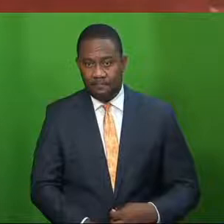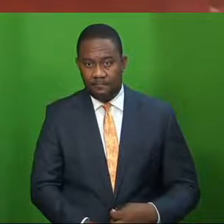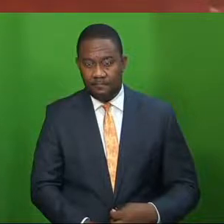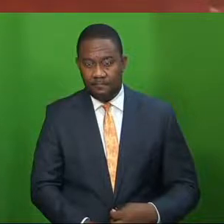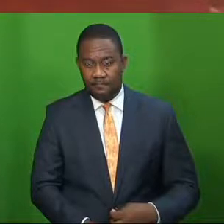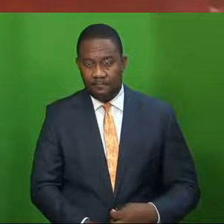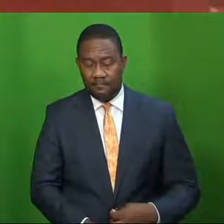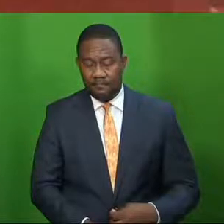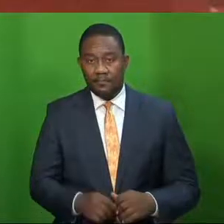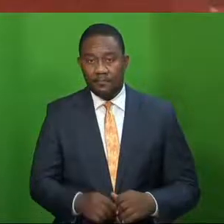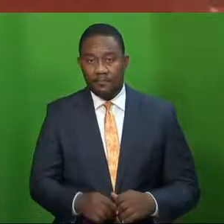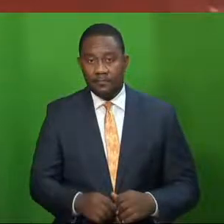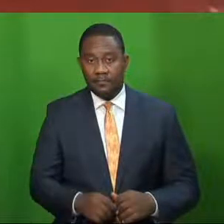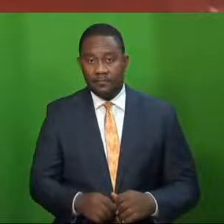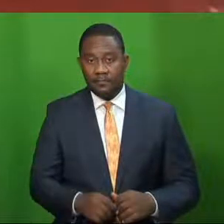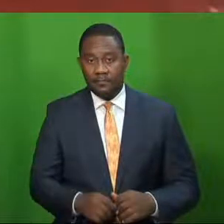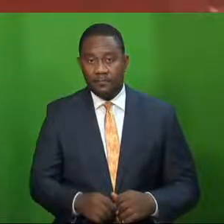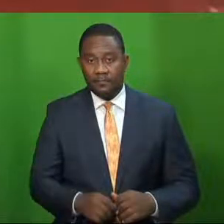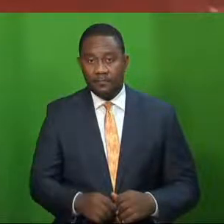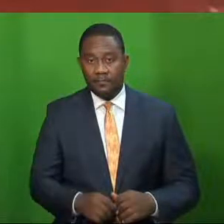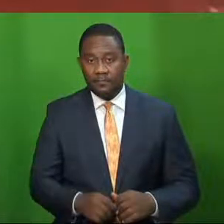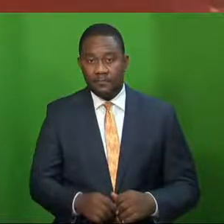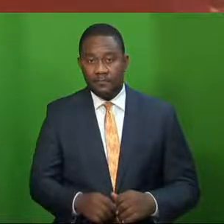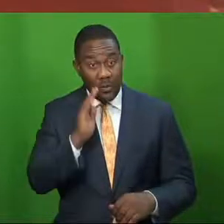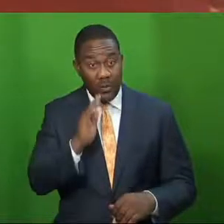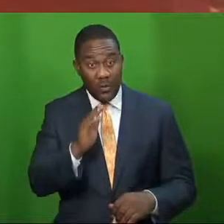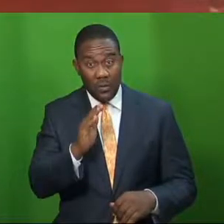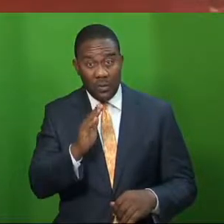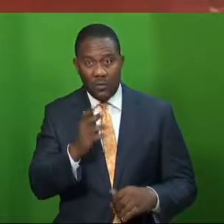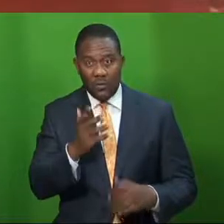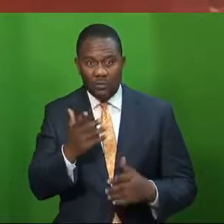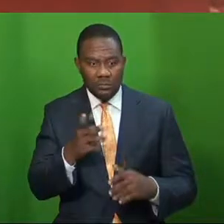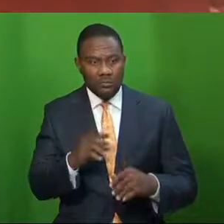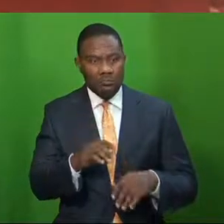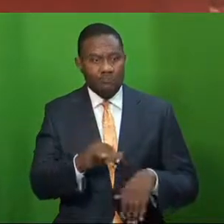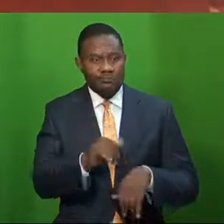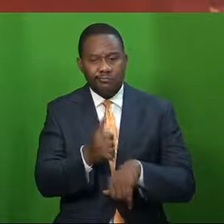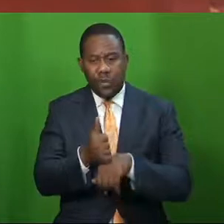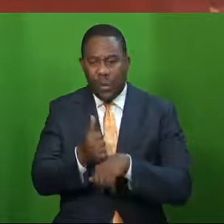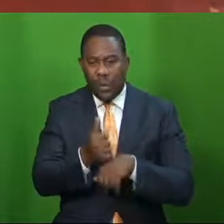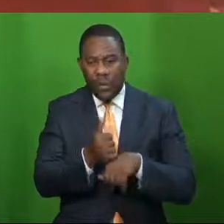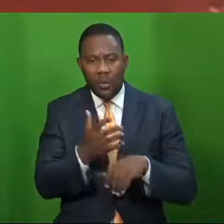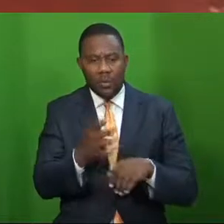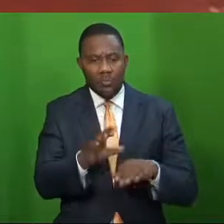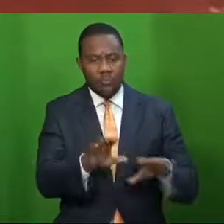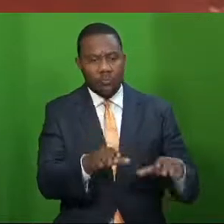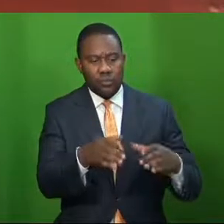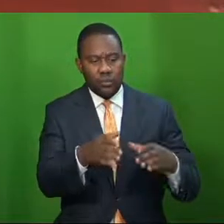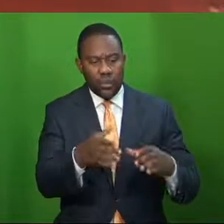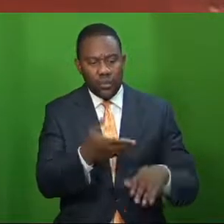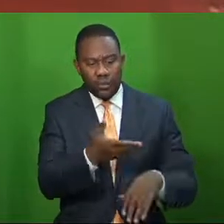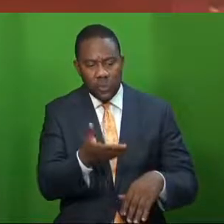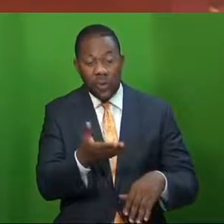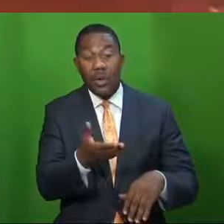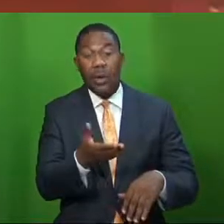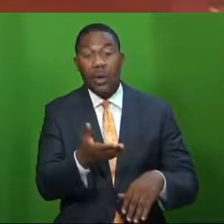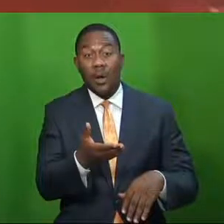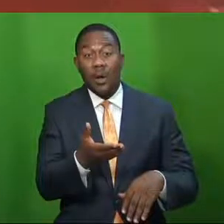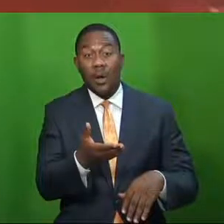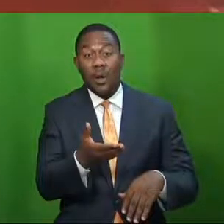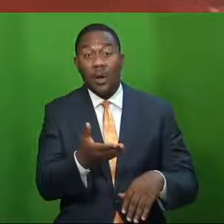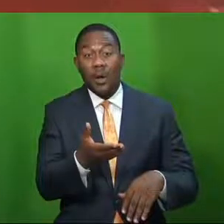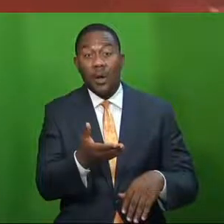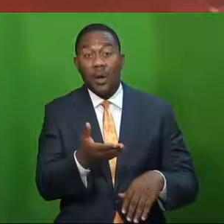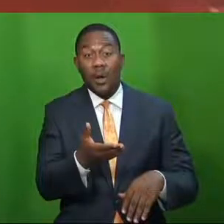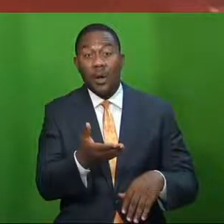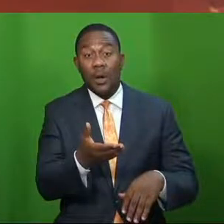composition of committees in plenary in the course of the week.